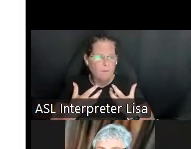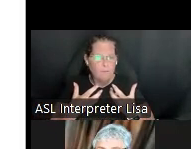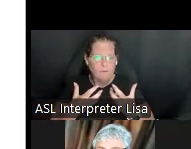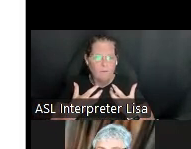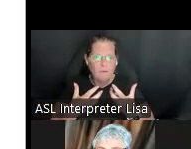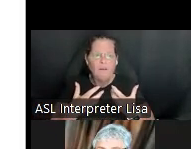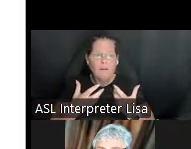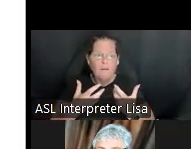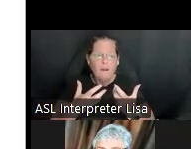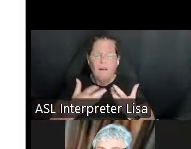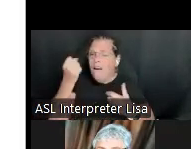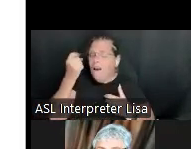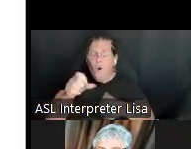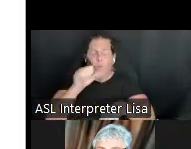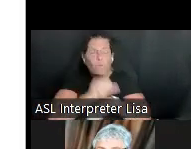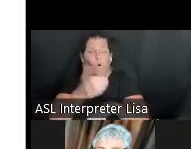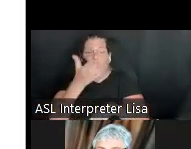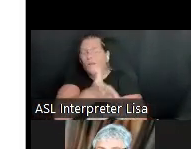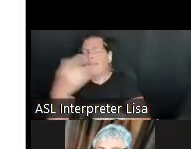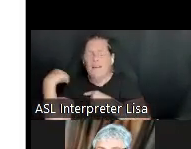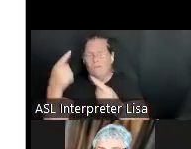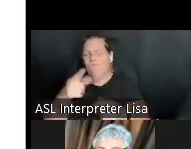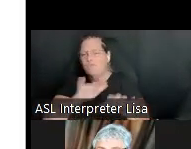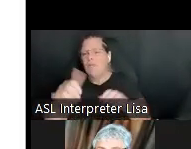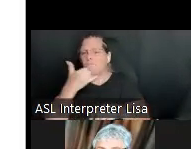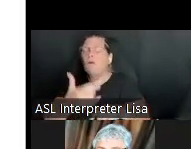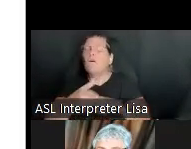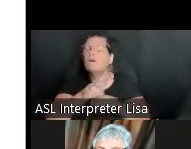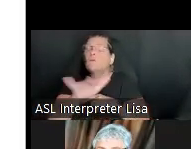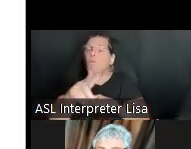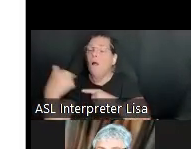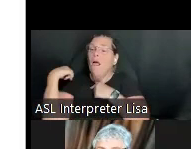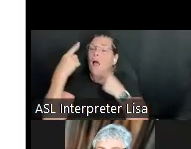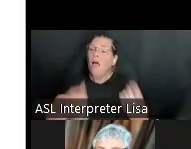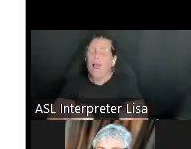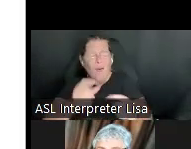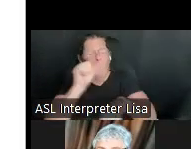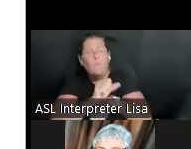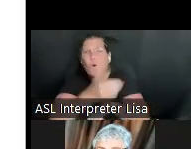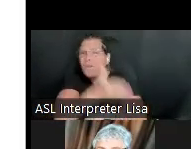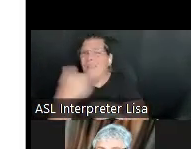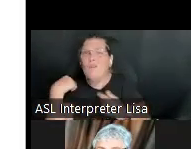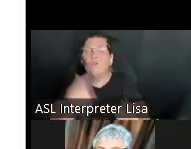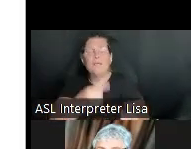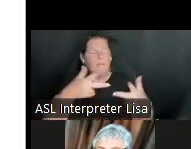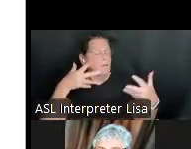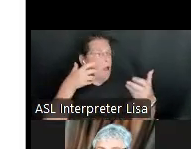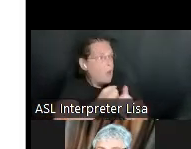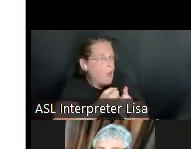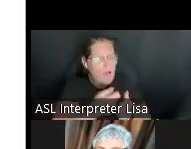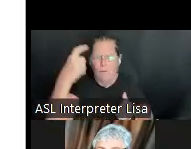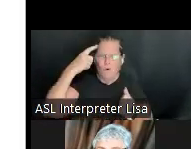long, solid, that's a typo, I'm sorry, a long, solid work history in her